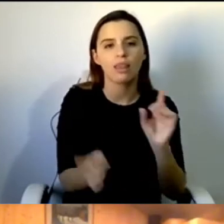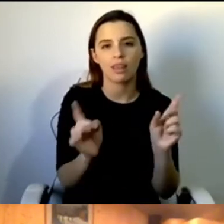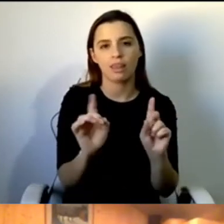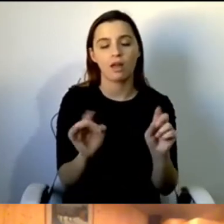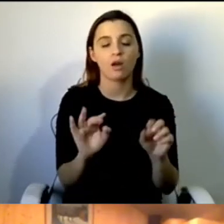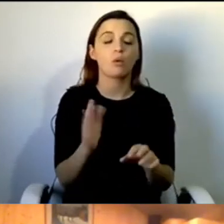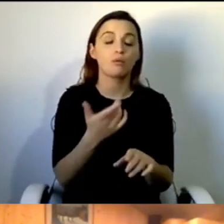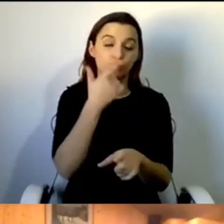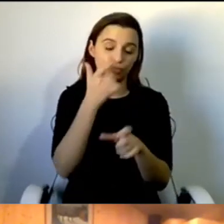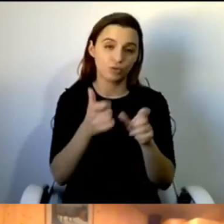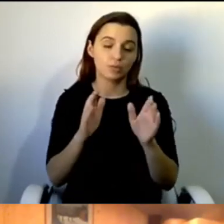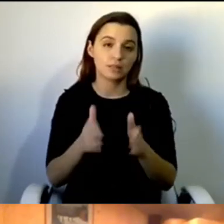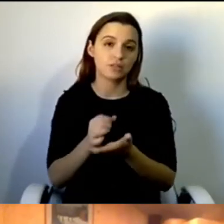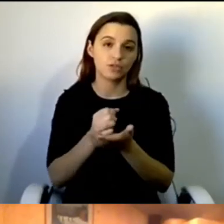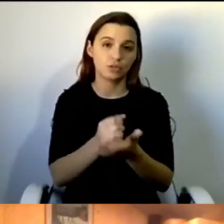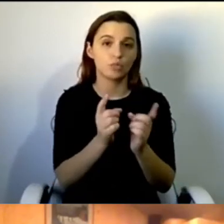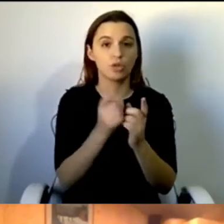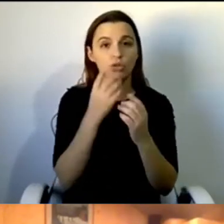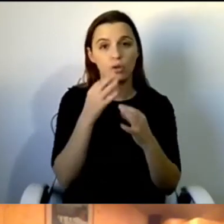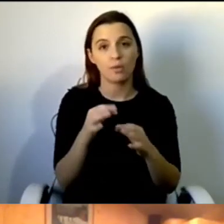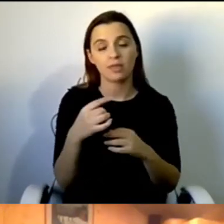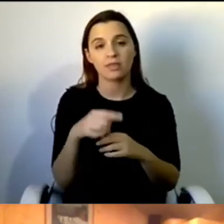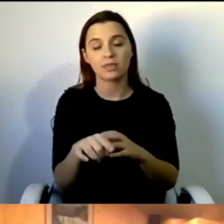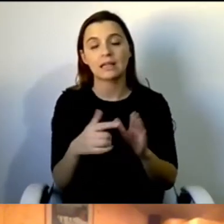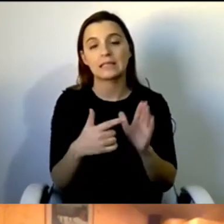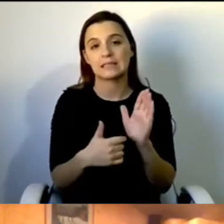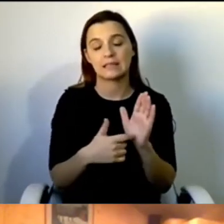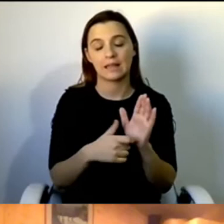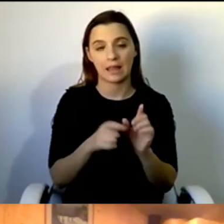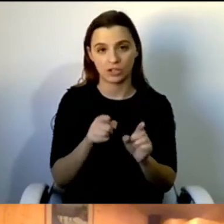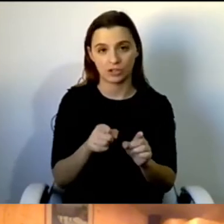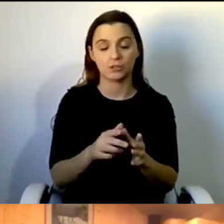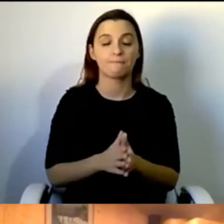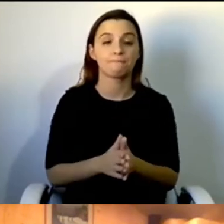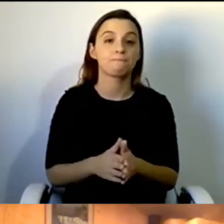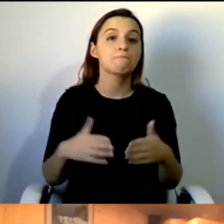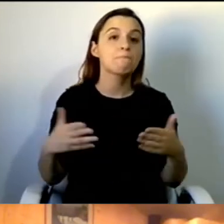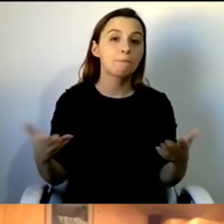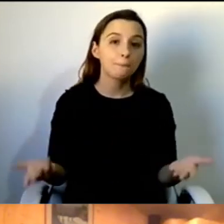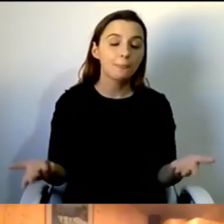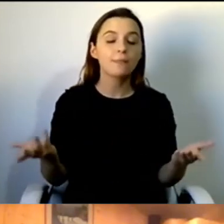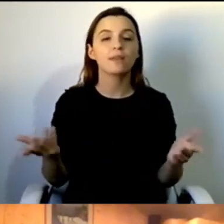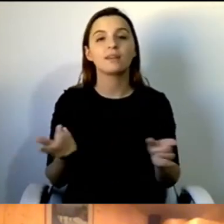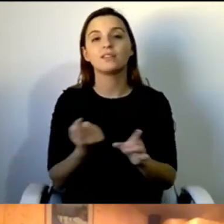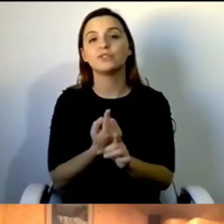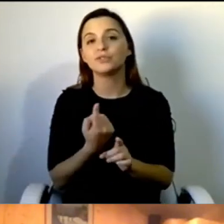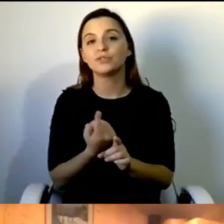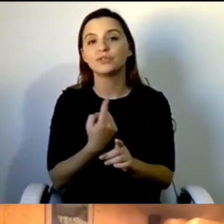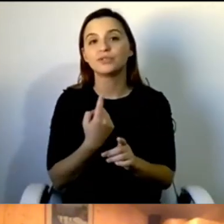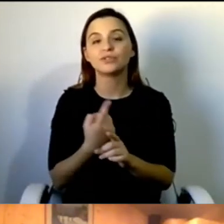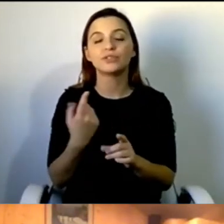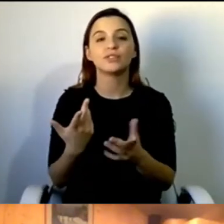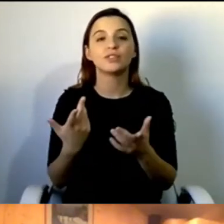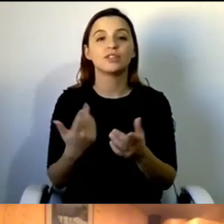that meant that when the home care services and stuff like that sort of, but that it didn't